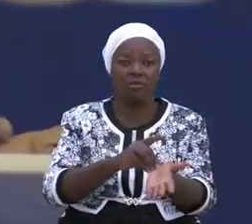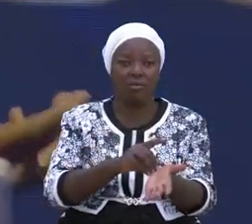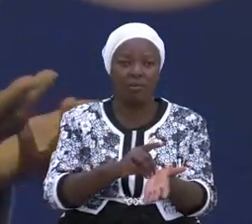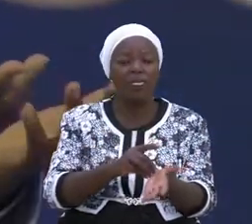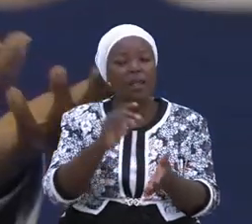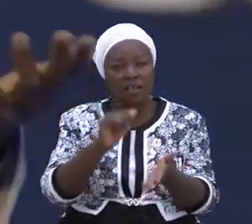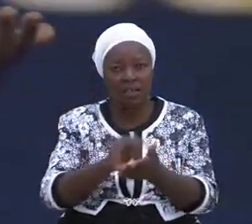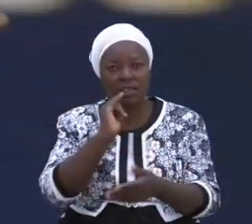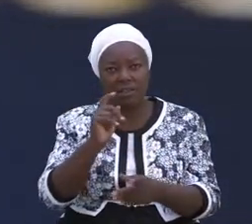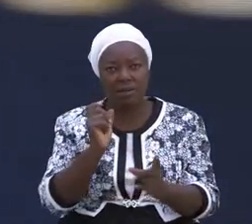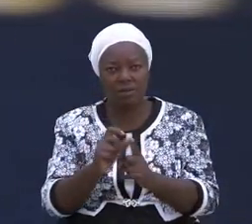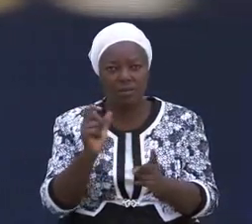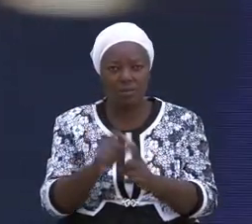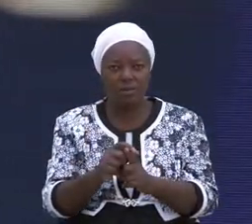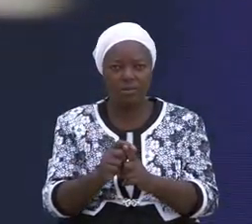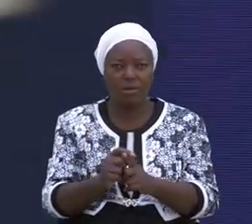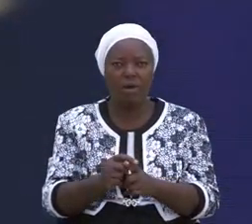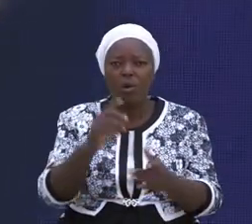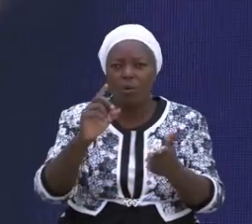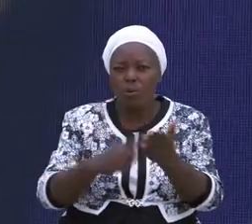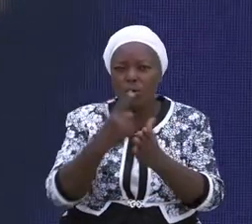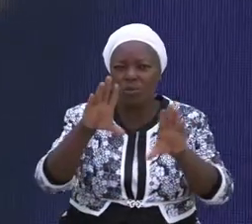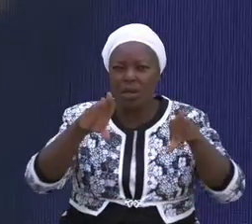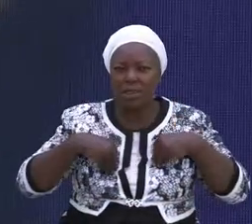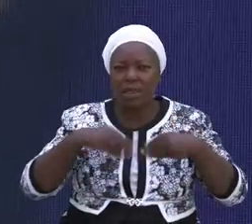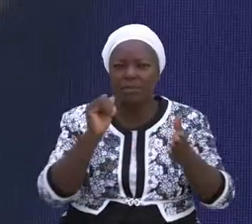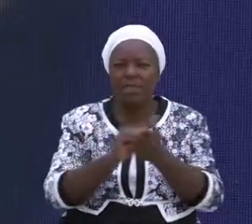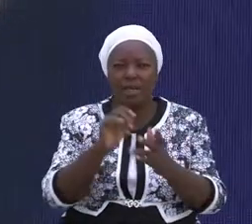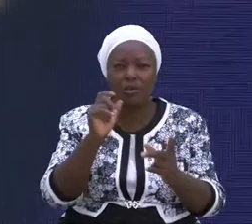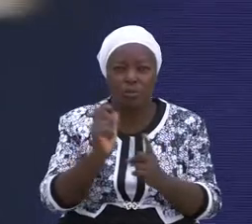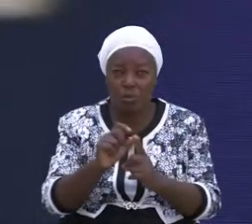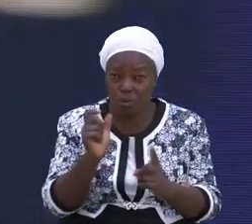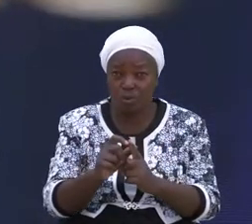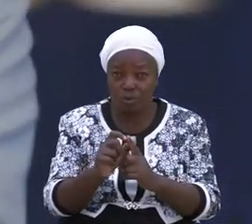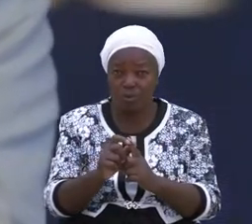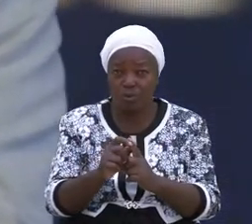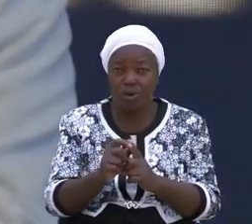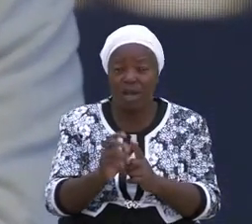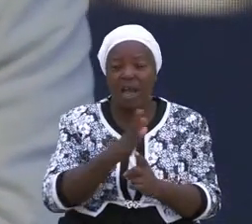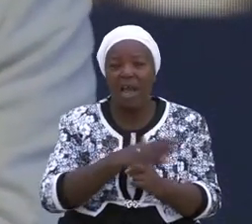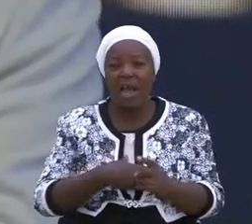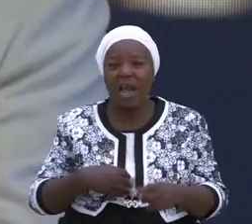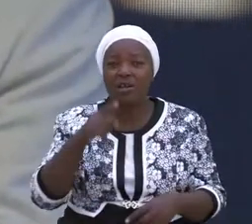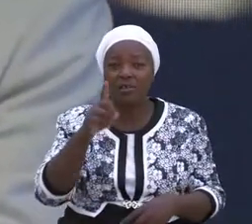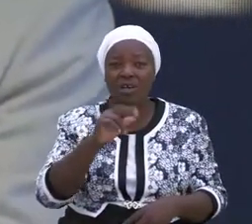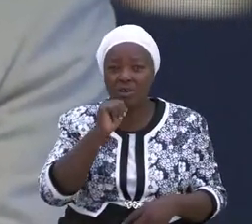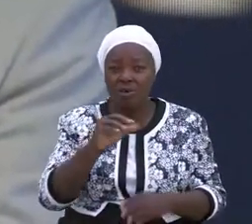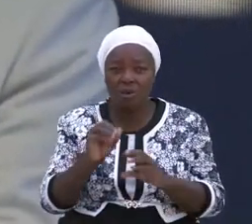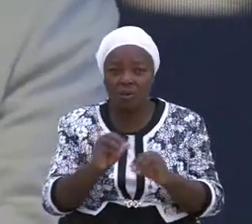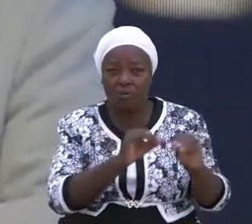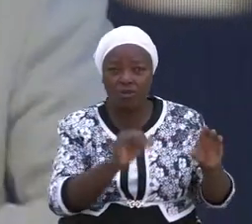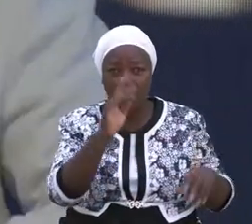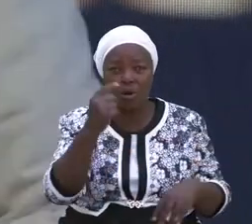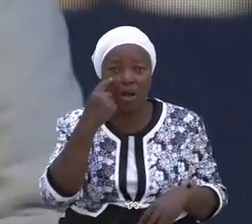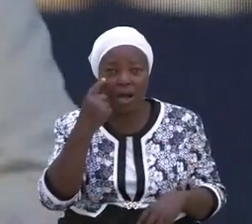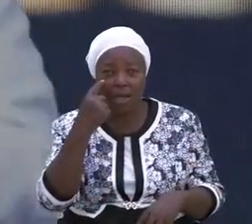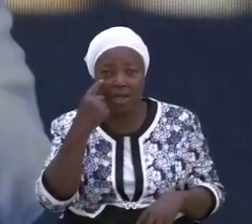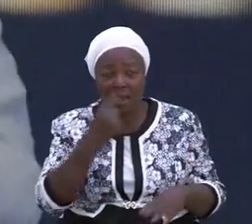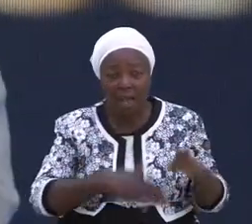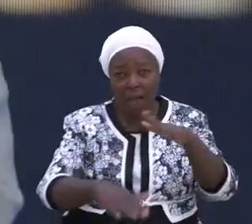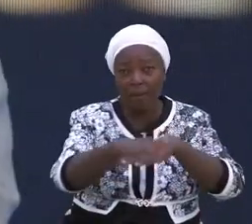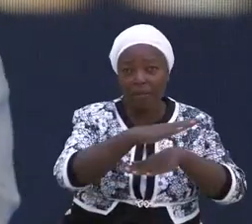word. Once you accept that word, and you are not placing your sight